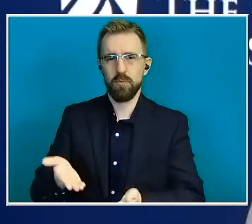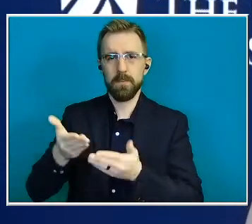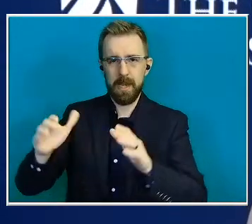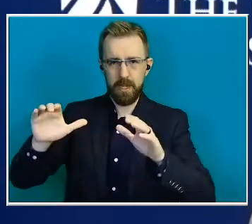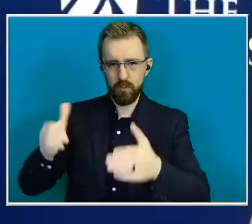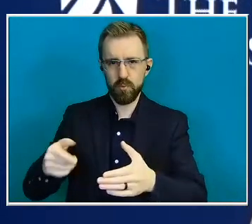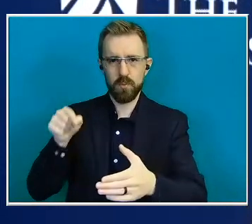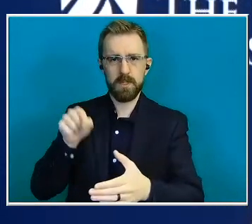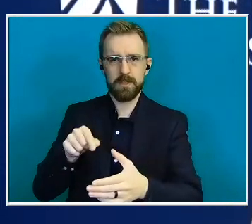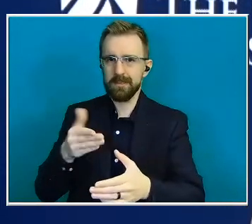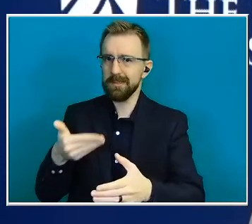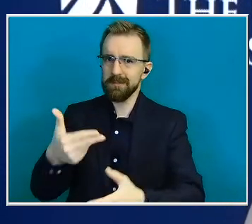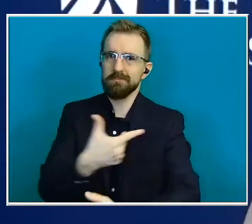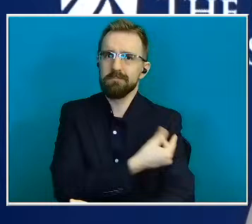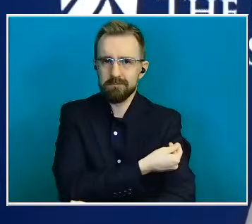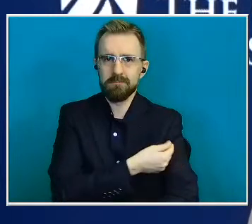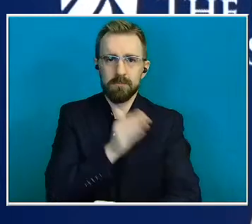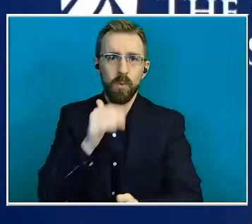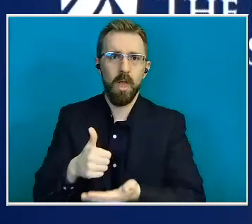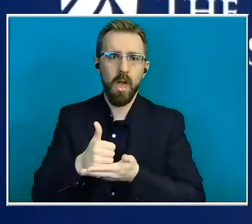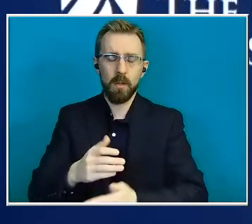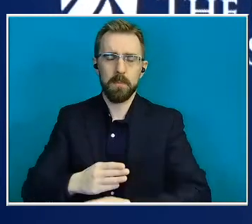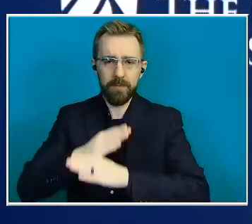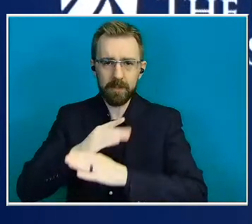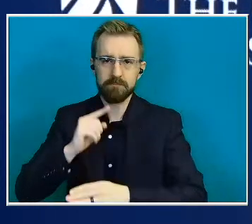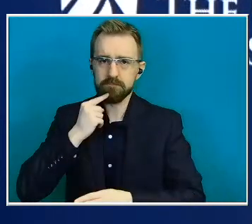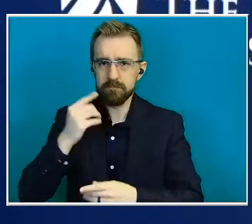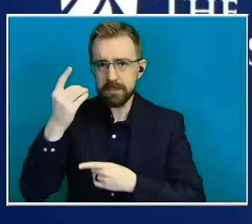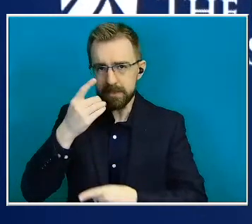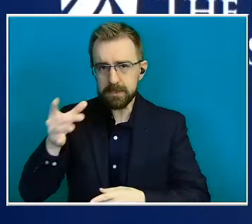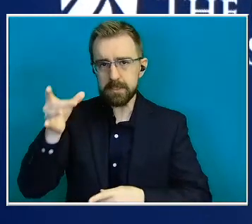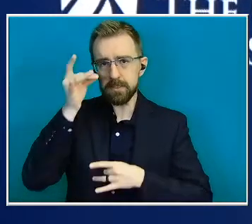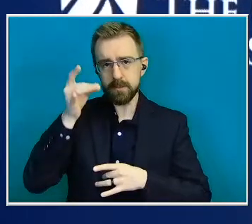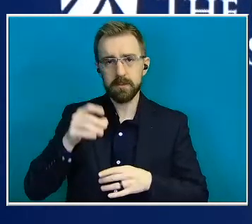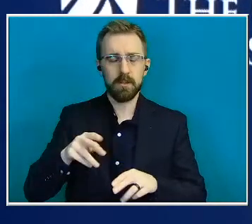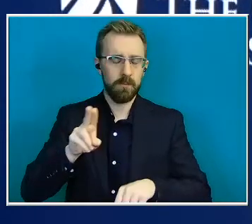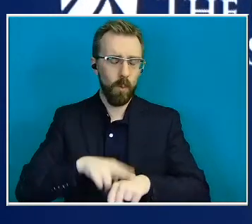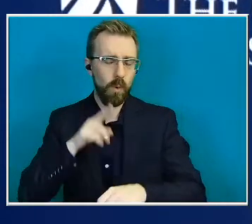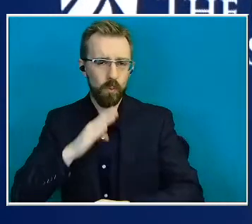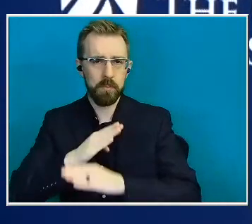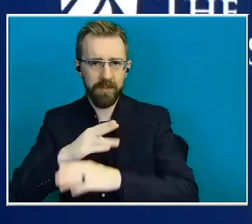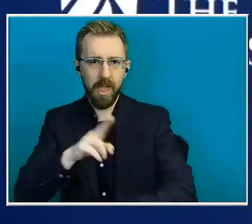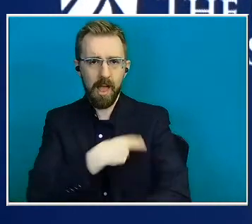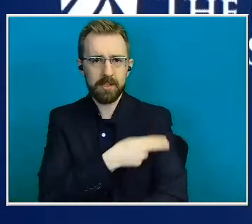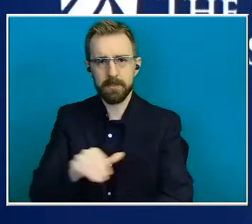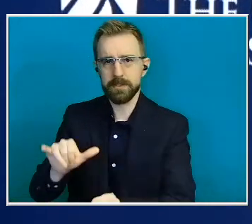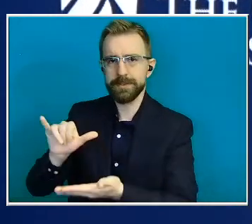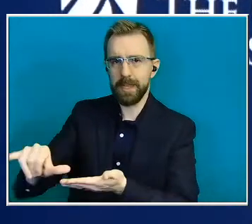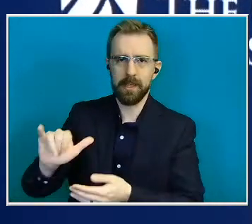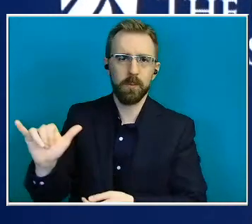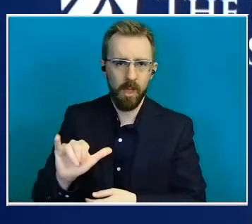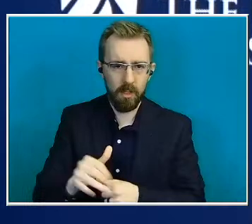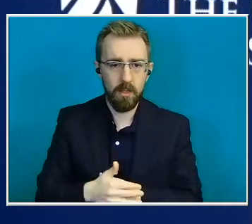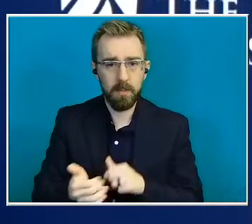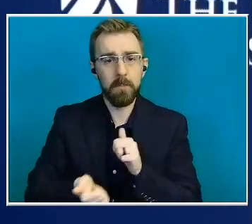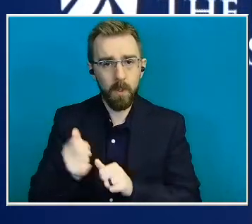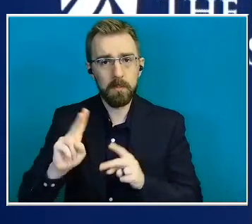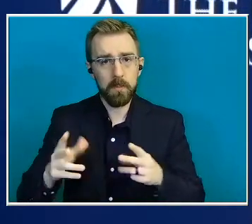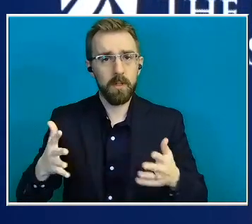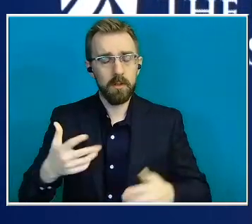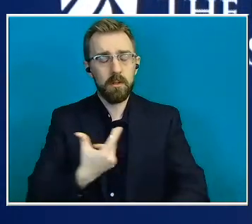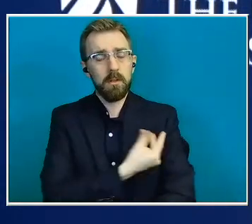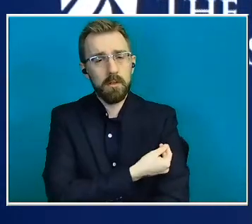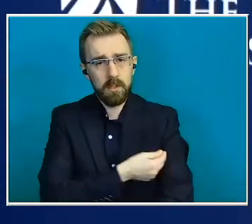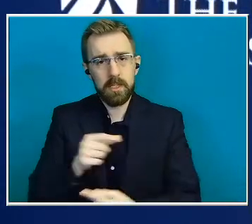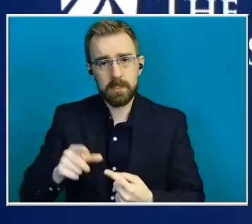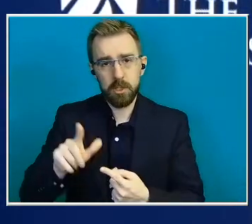it can help protect against severe disease and, of course, hospitalization. So hopefully most people have already received the vaccines, especially for